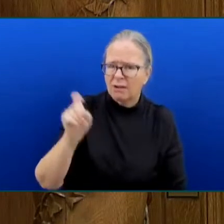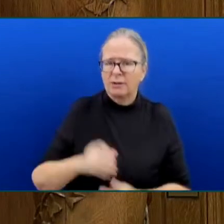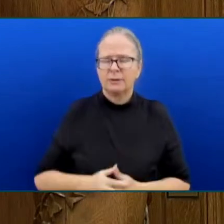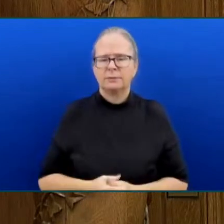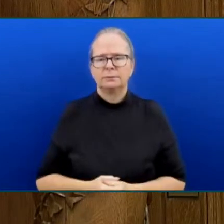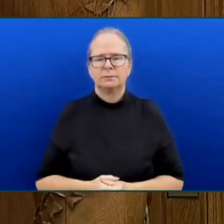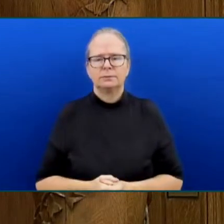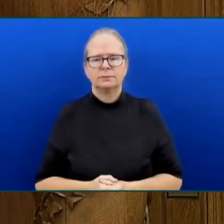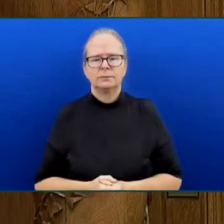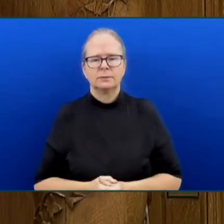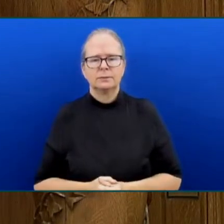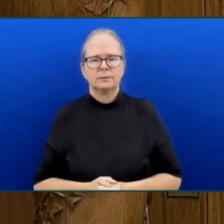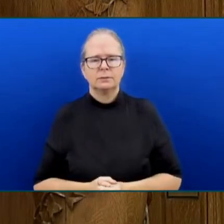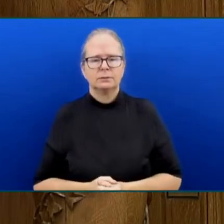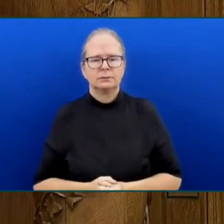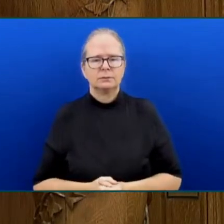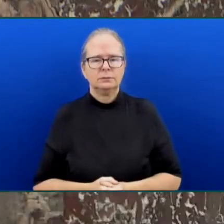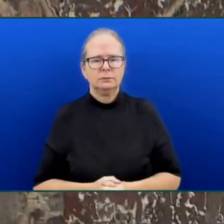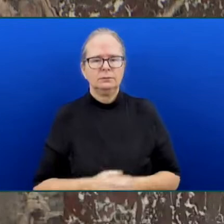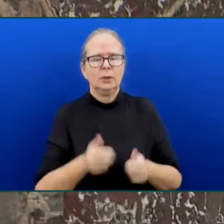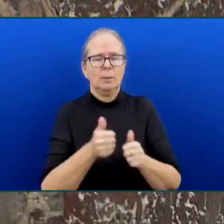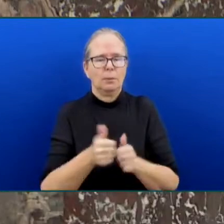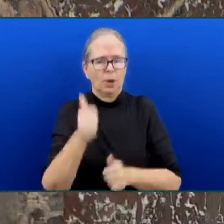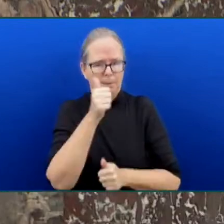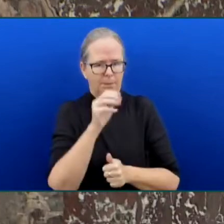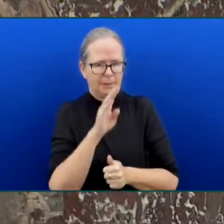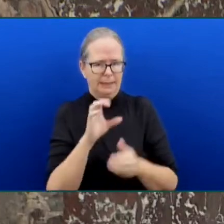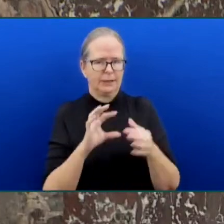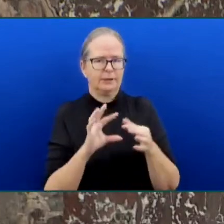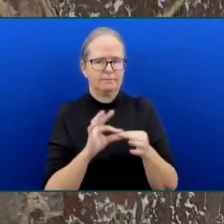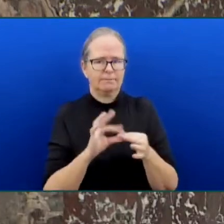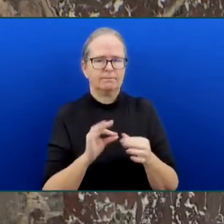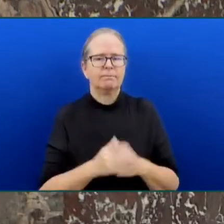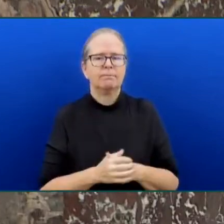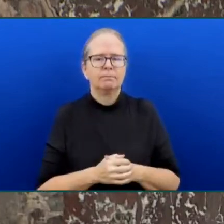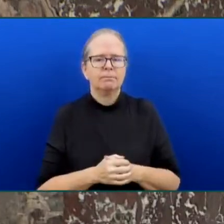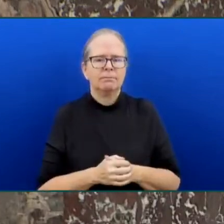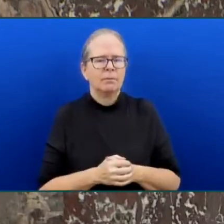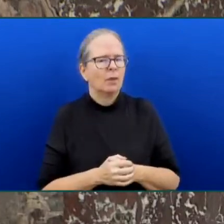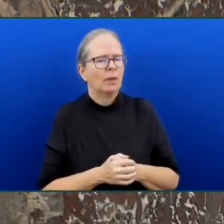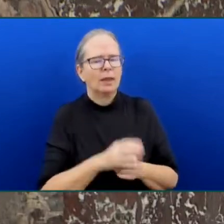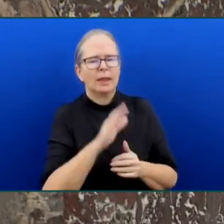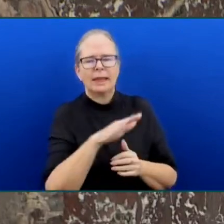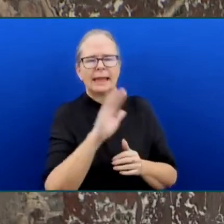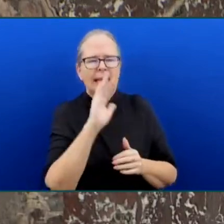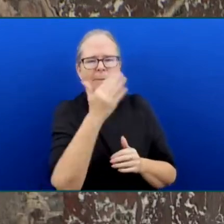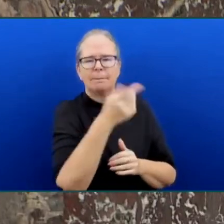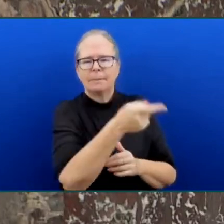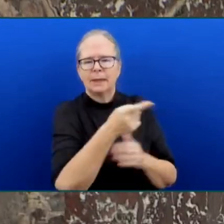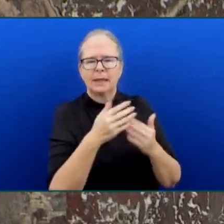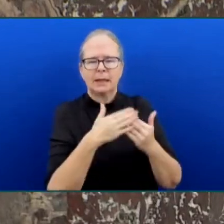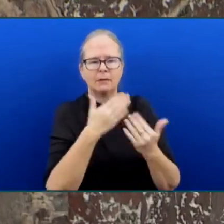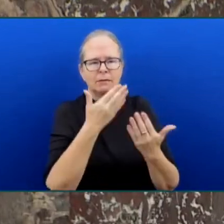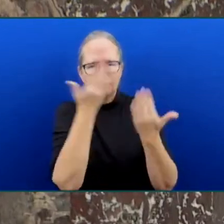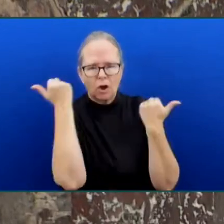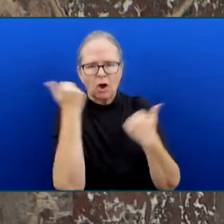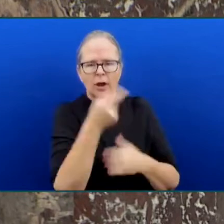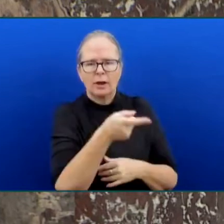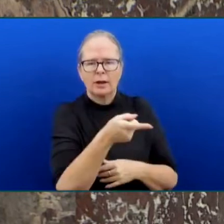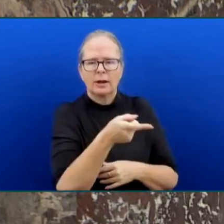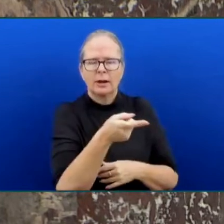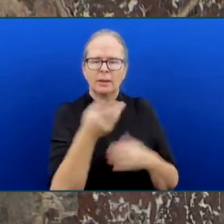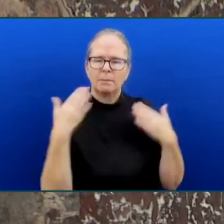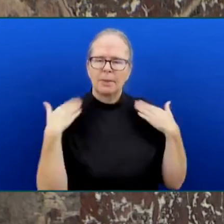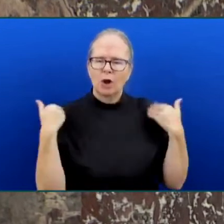Mr. Premier. Remember how quickly he forgets when he was finance minister. When they sat on this side of the House, a family that earned $100,000 used to